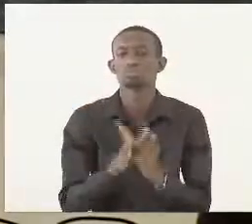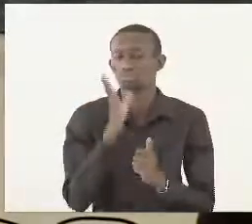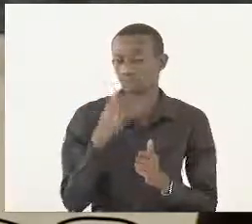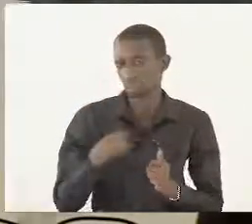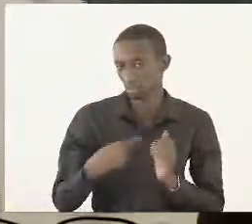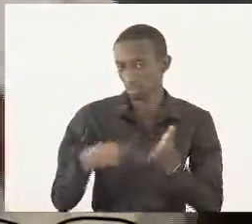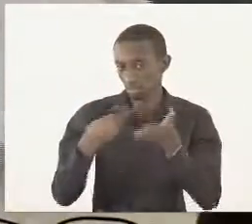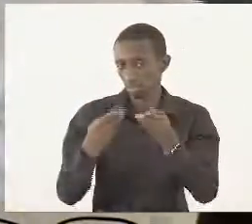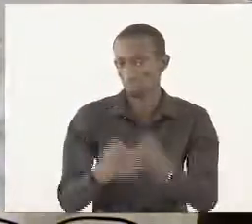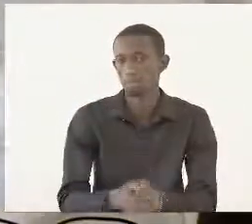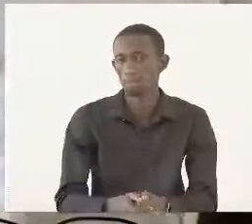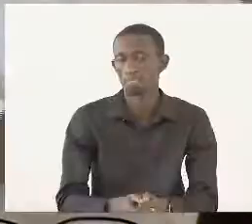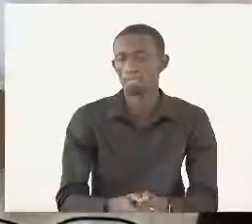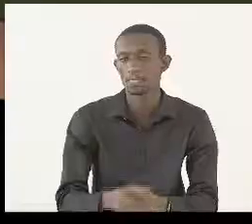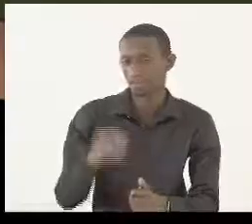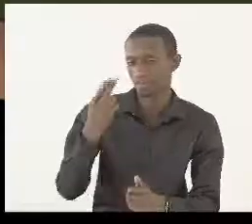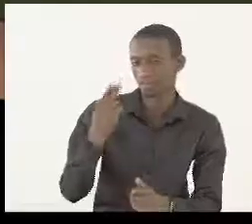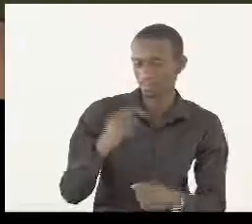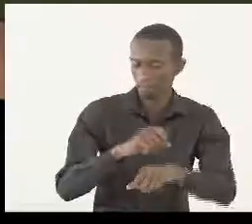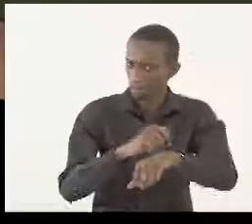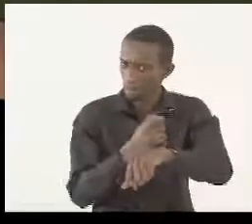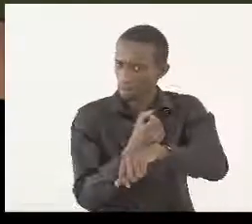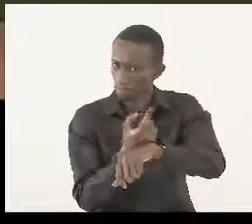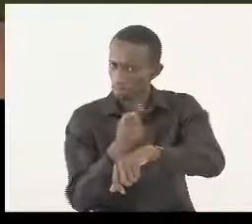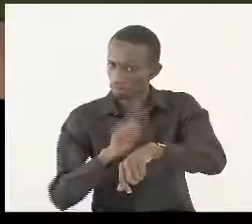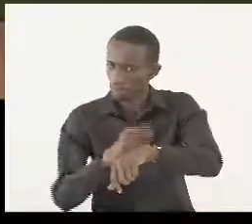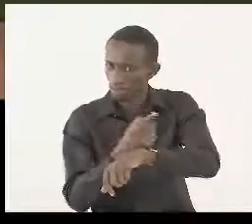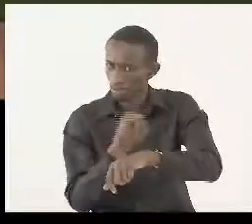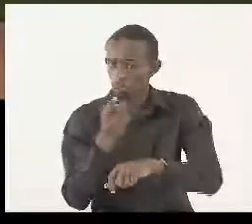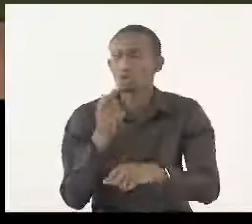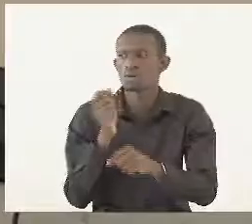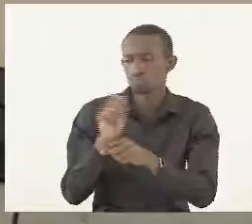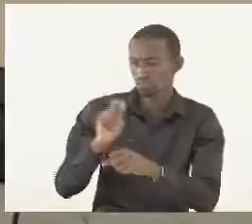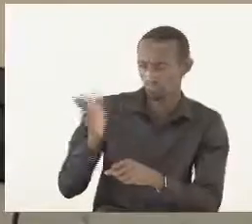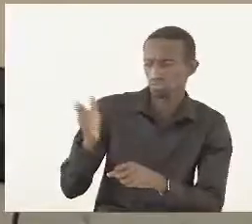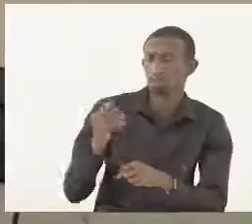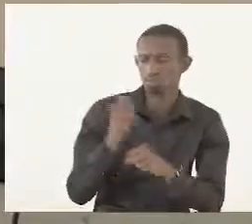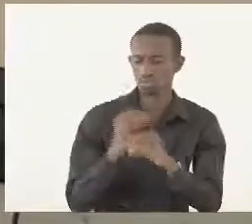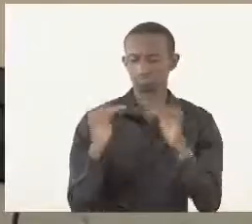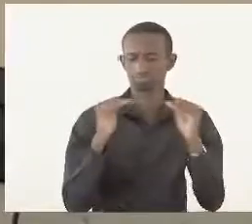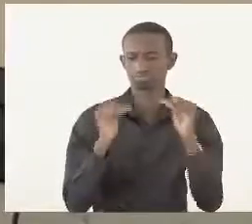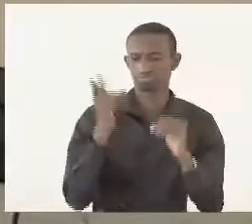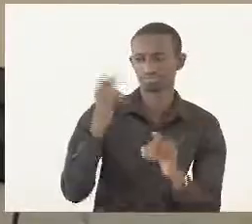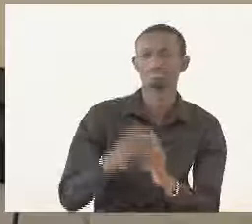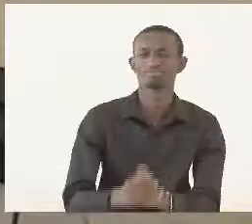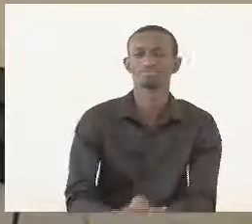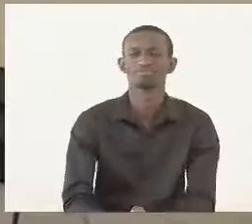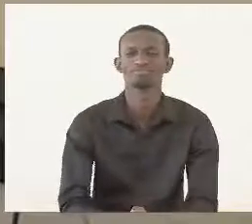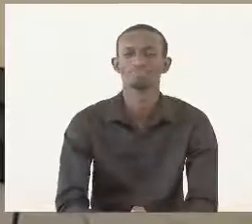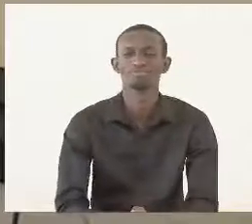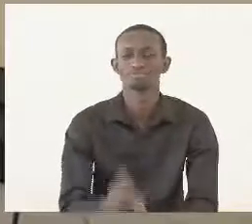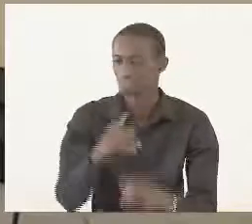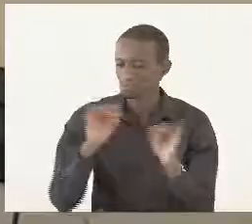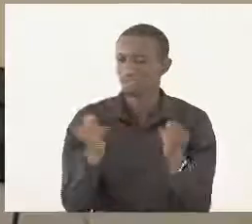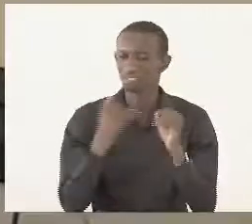you some seconds, and you complete and balance those 3 other equations. Try